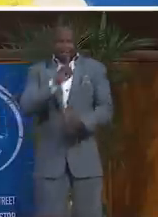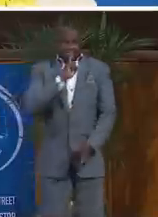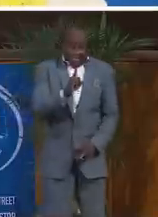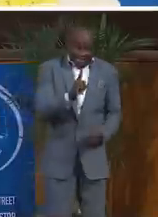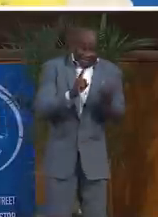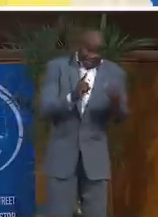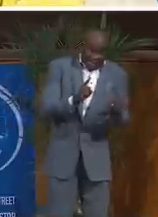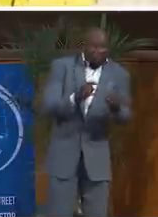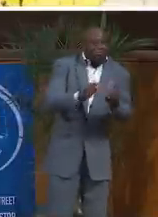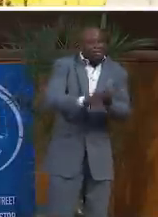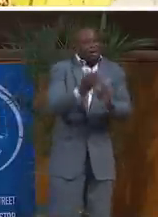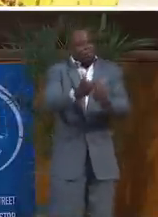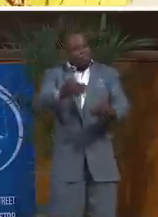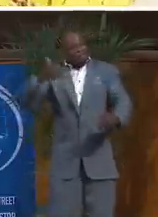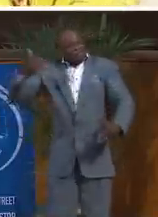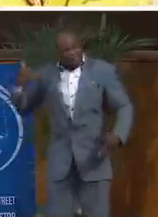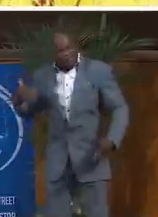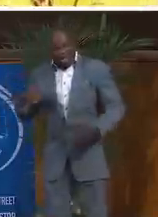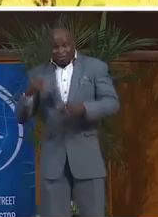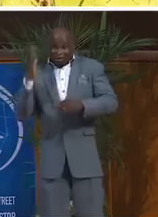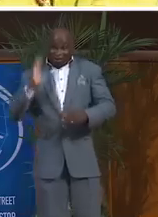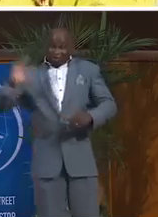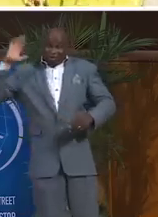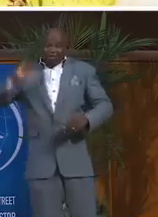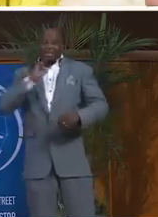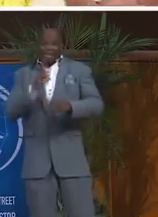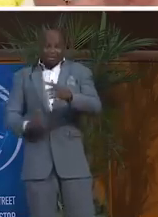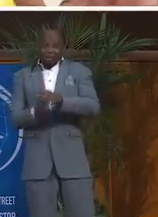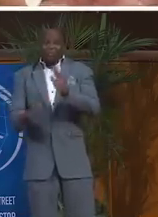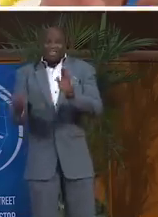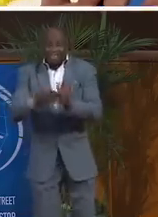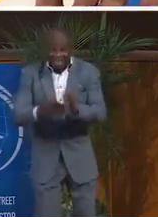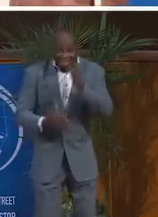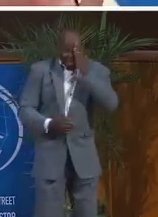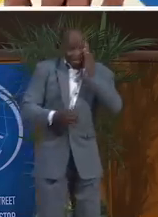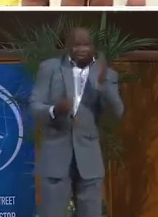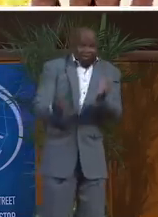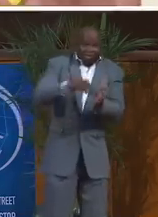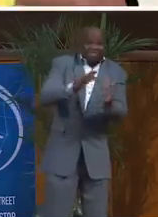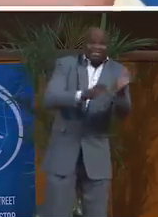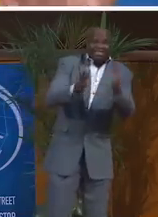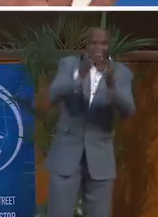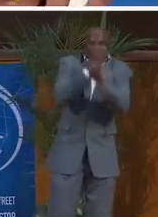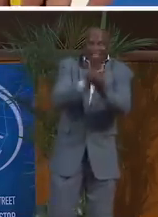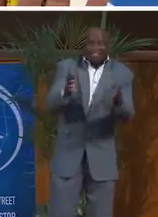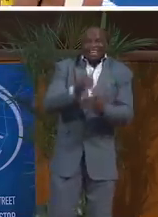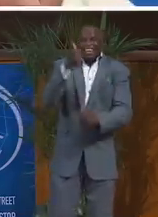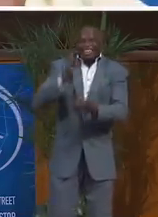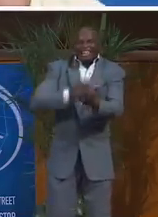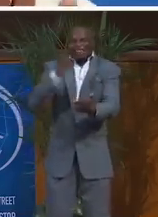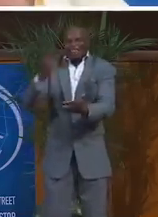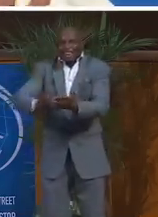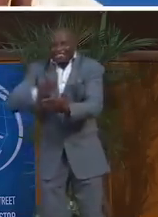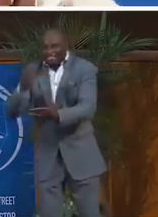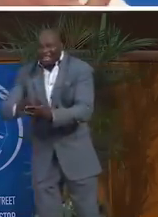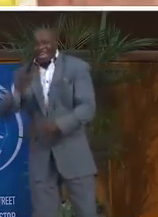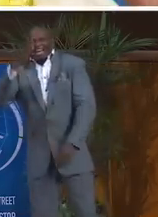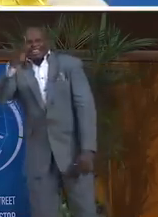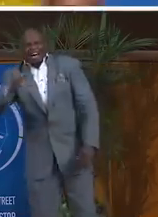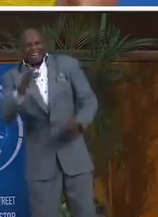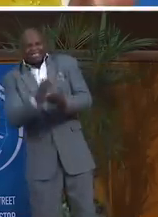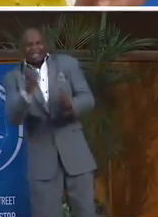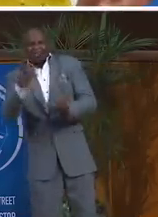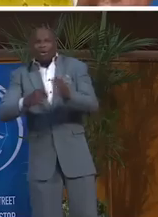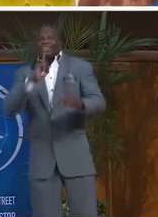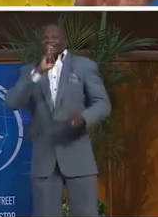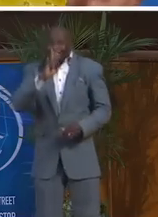is ain't no more, and what used to be ain't gonna be. That the resurrected Jesus declares that every now and then God takes